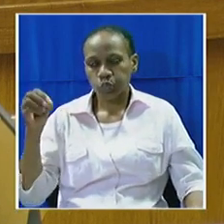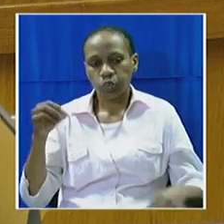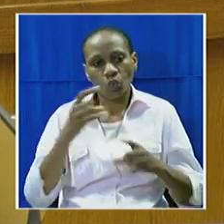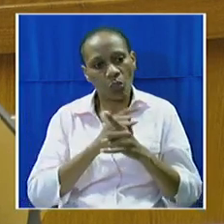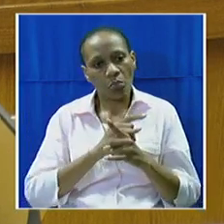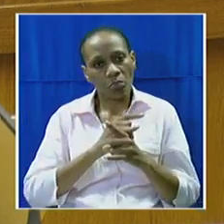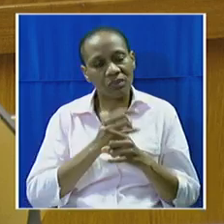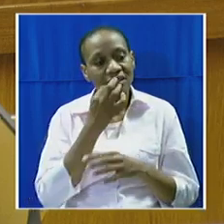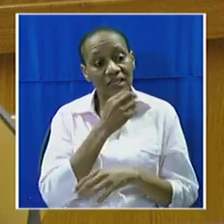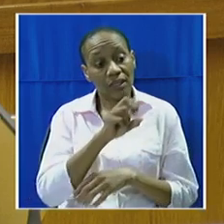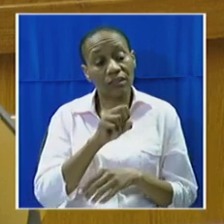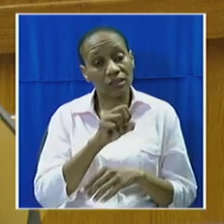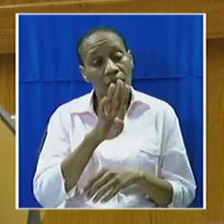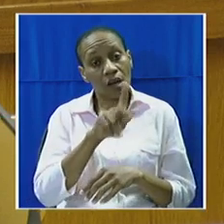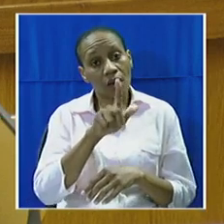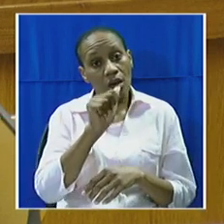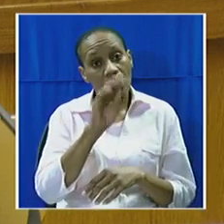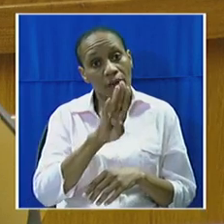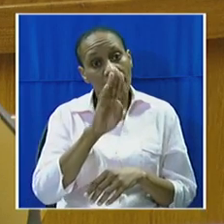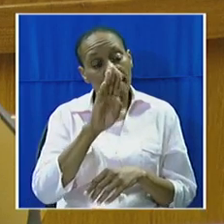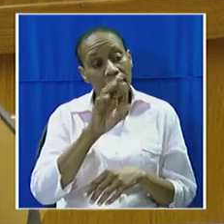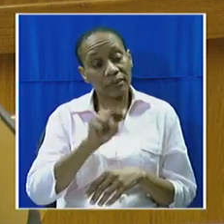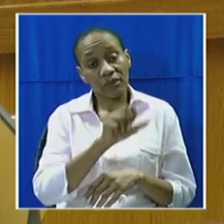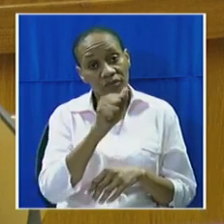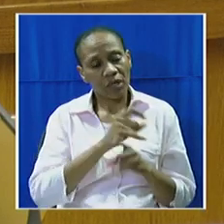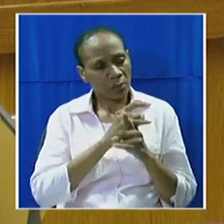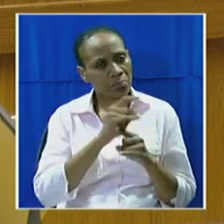Organization. It is very much important,